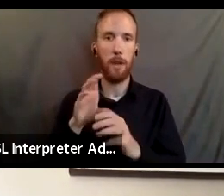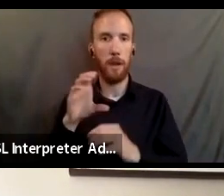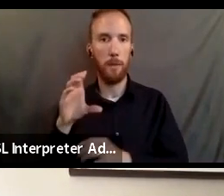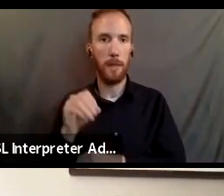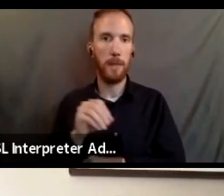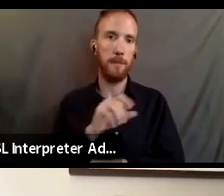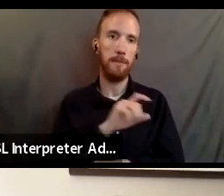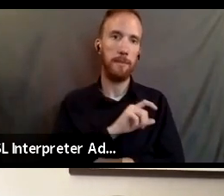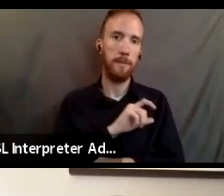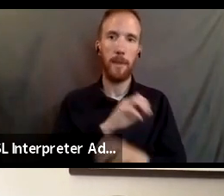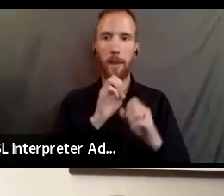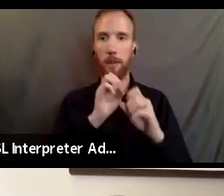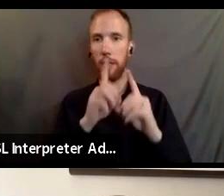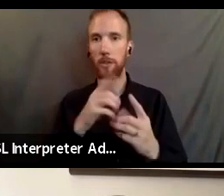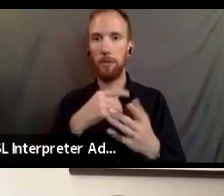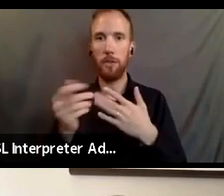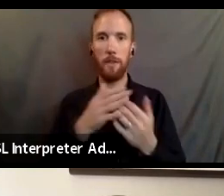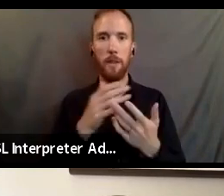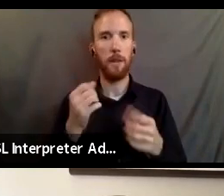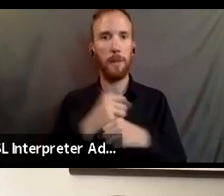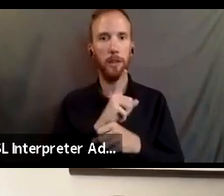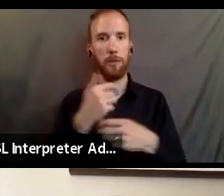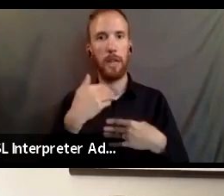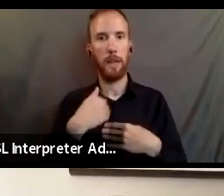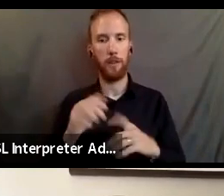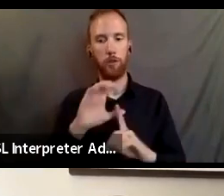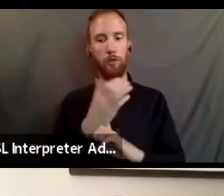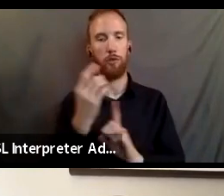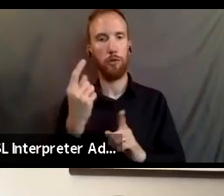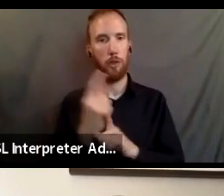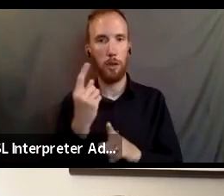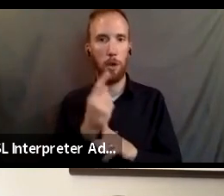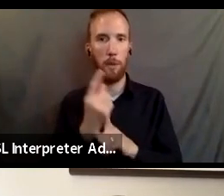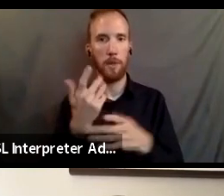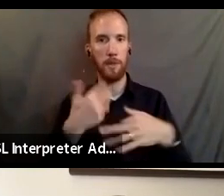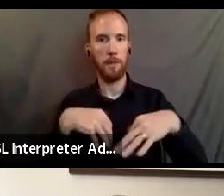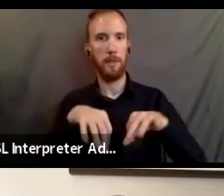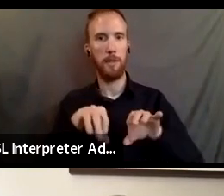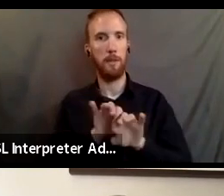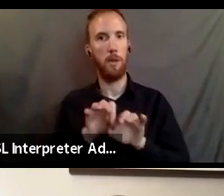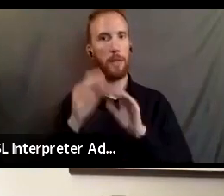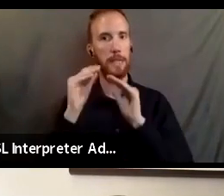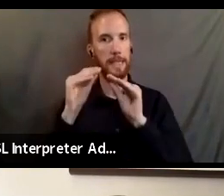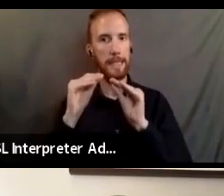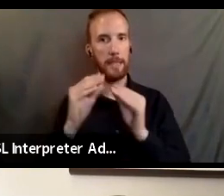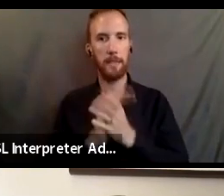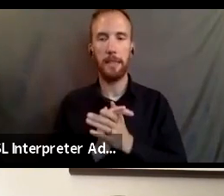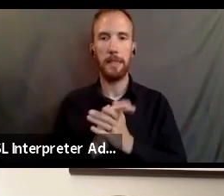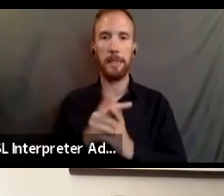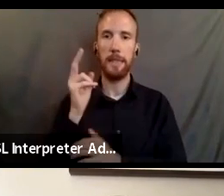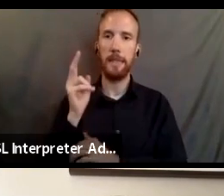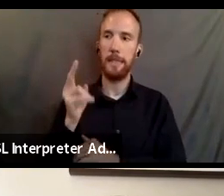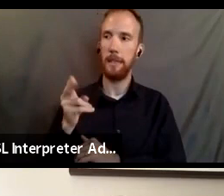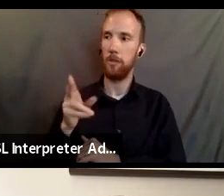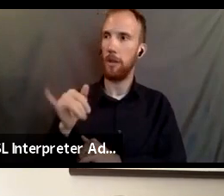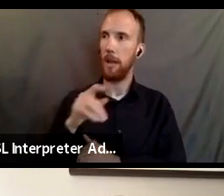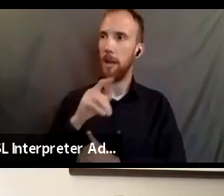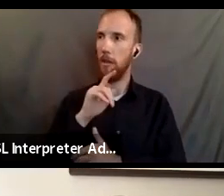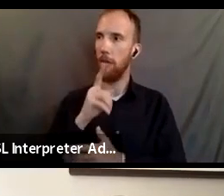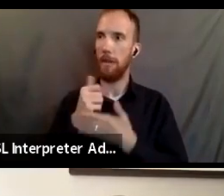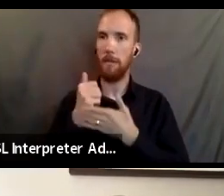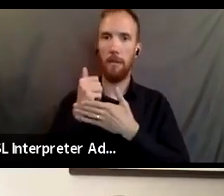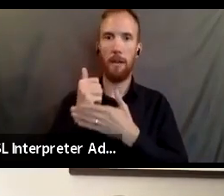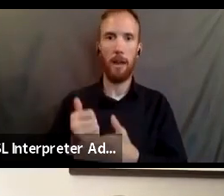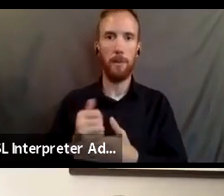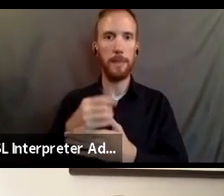that we have cultural relevancy history that speaks to our kids or kids how people in our city are